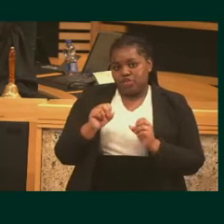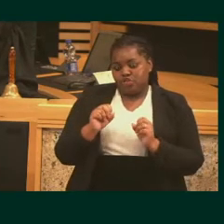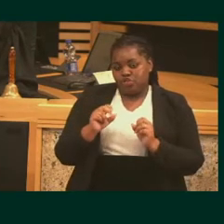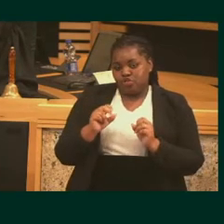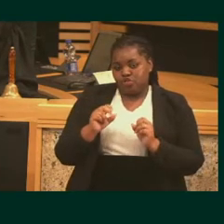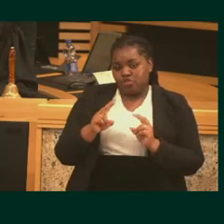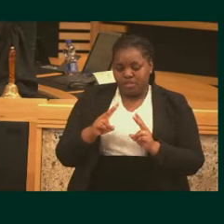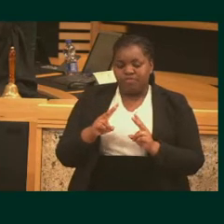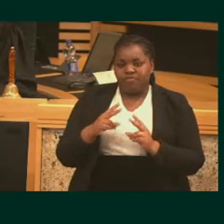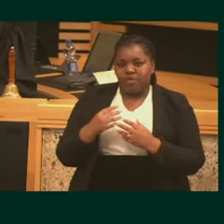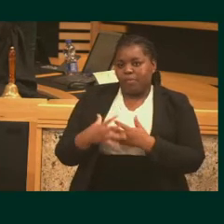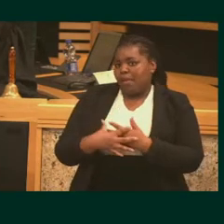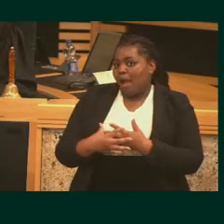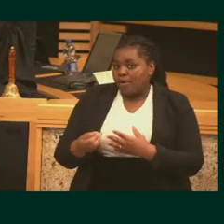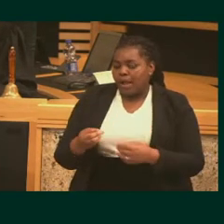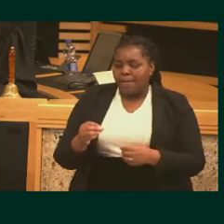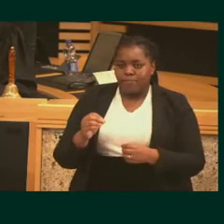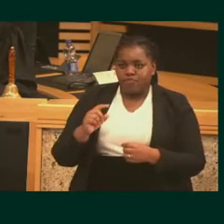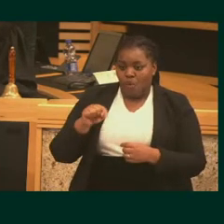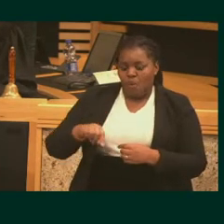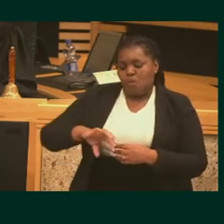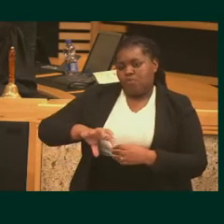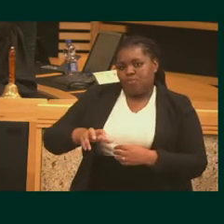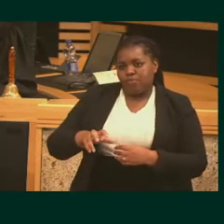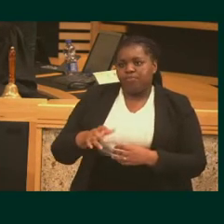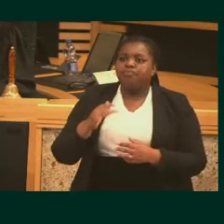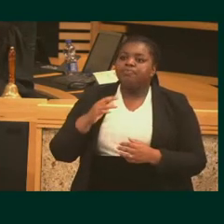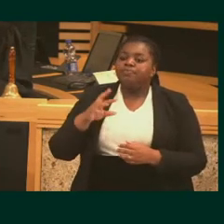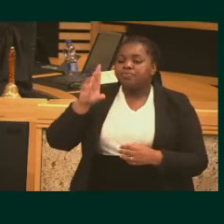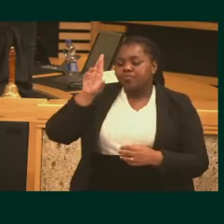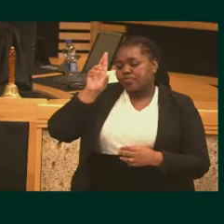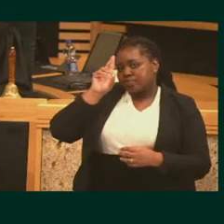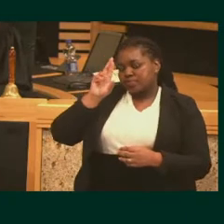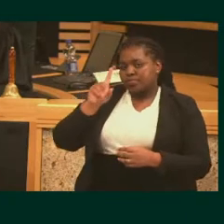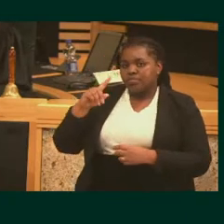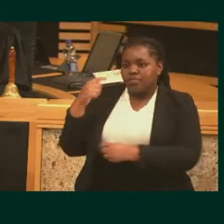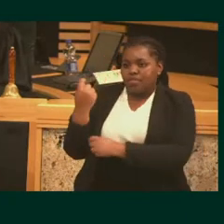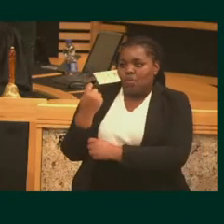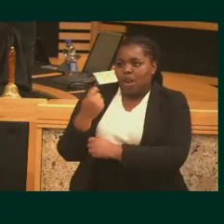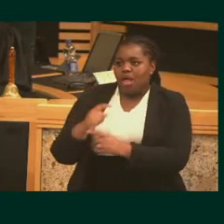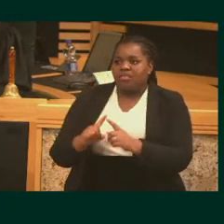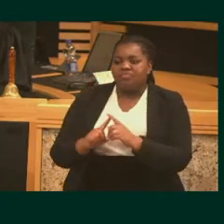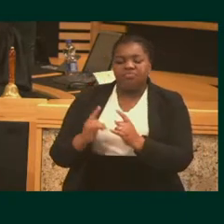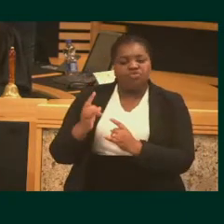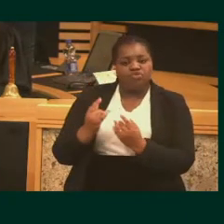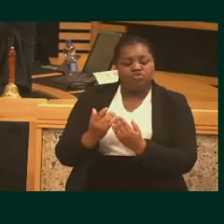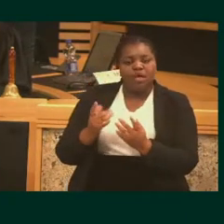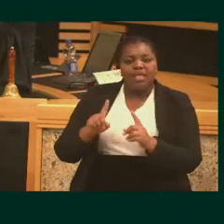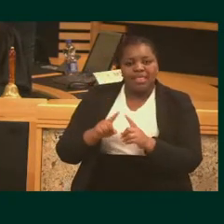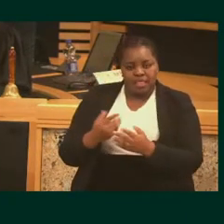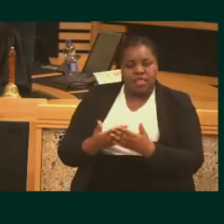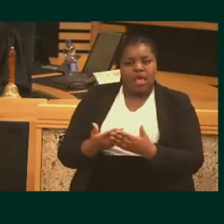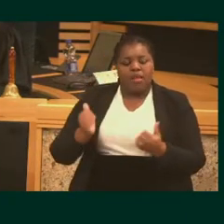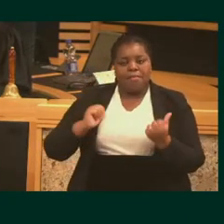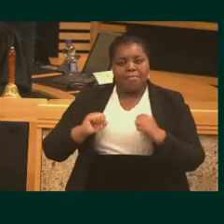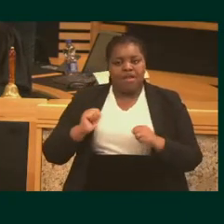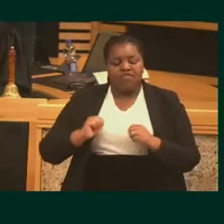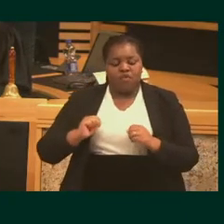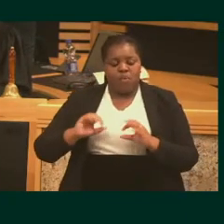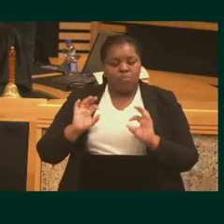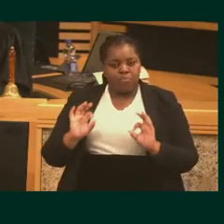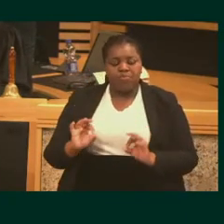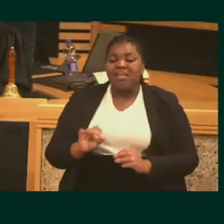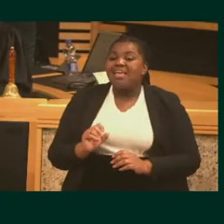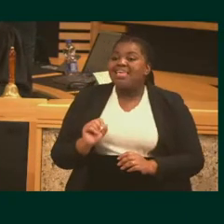the province recognize that Rural and Township Schools can perform and do wonders